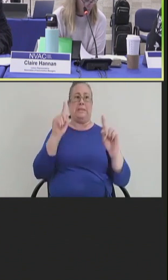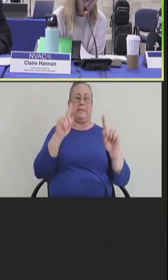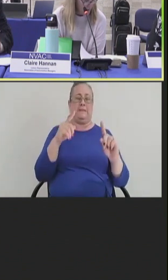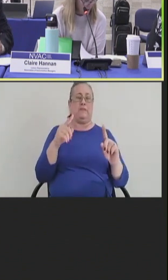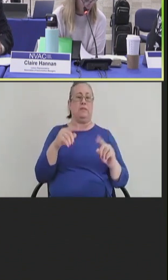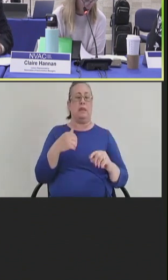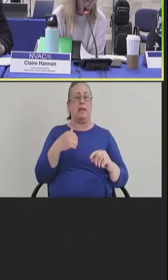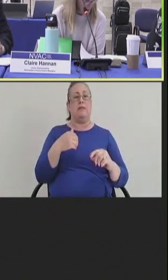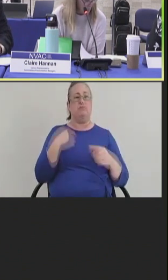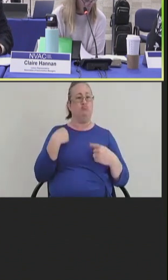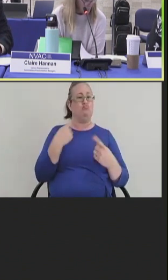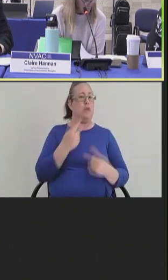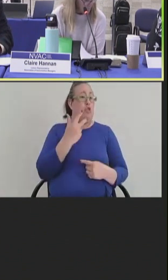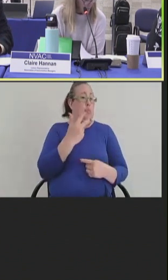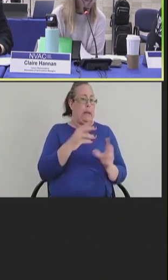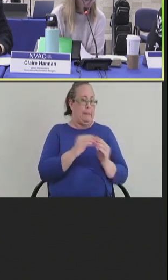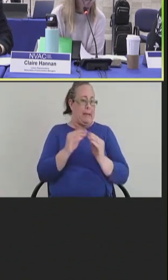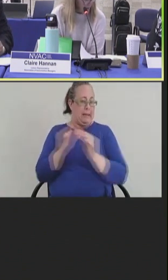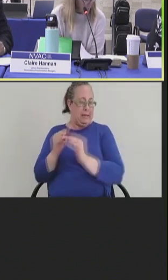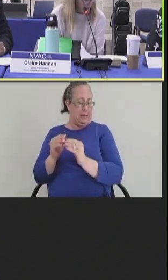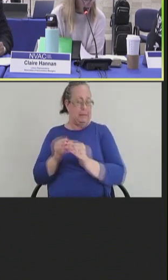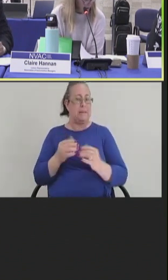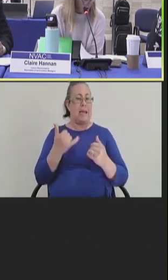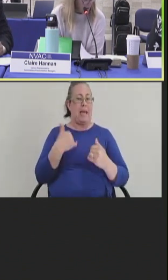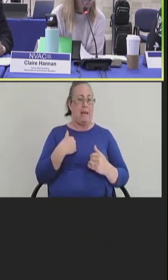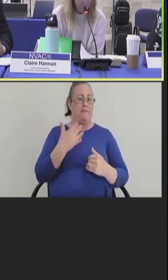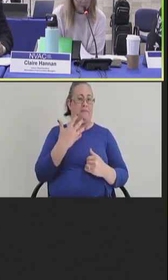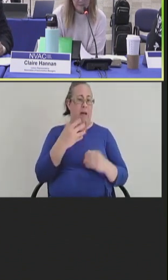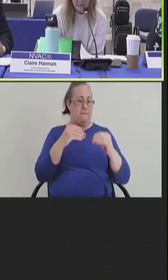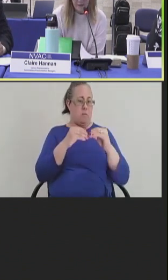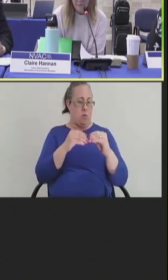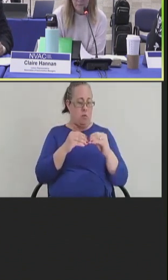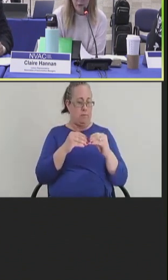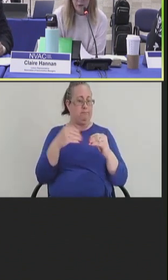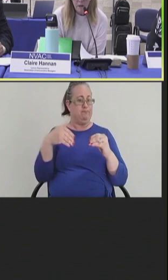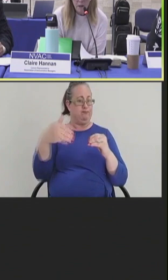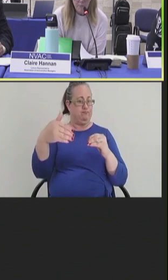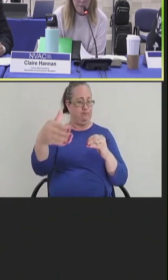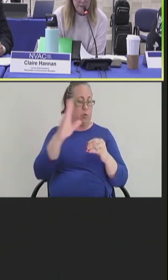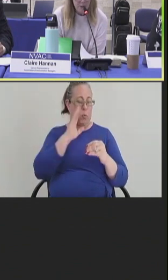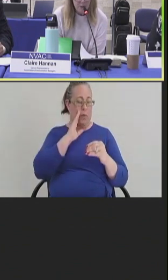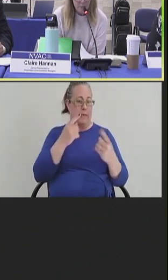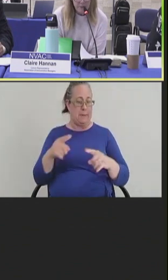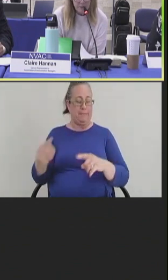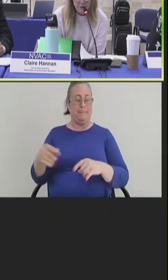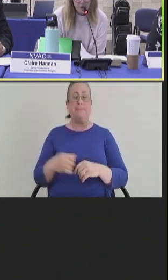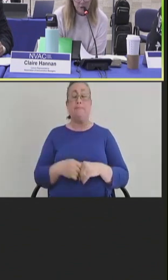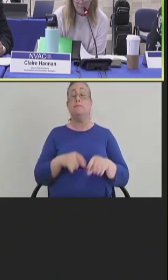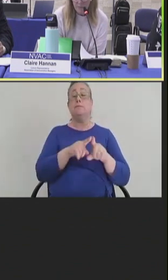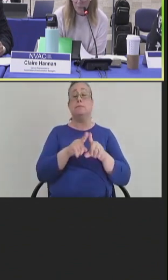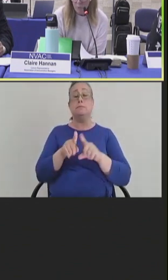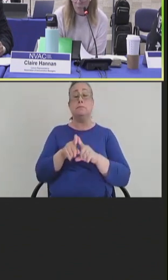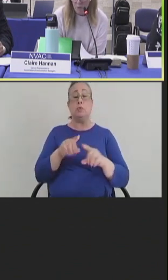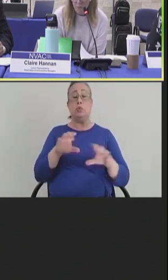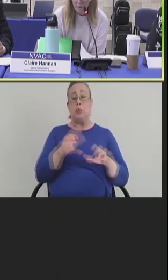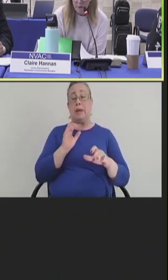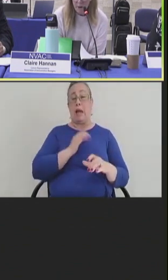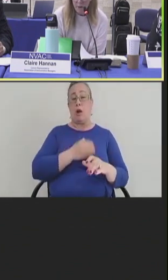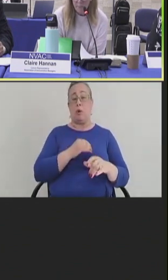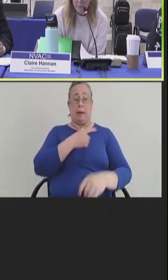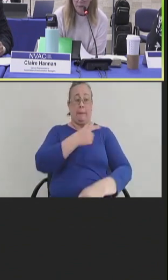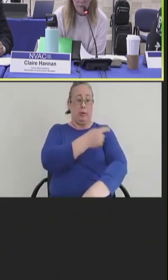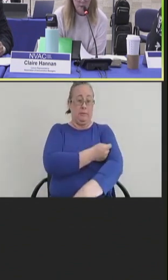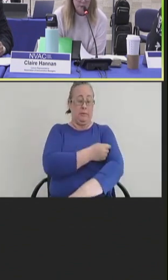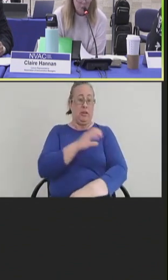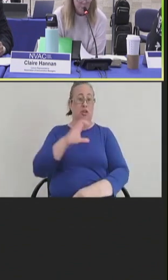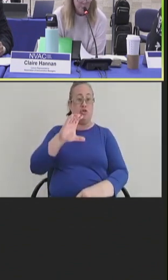5 more to go. We are also in the midst of implementing our Immunization Champion Award